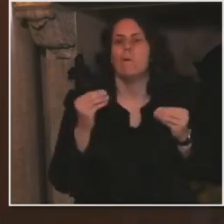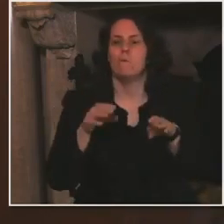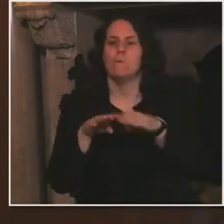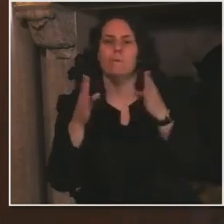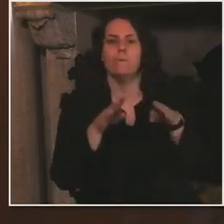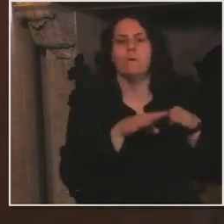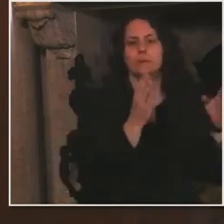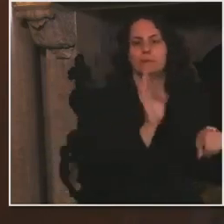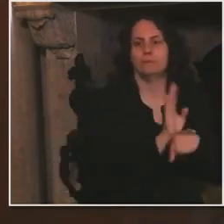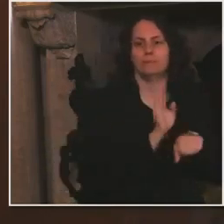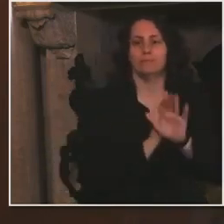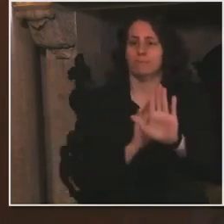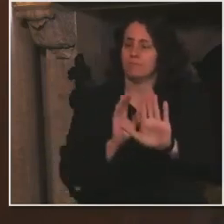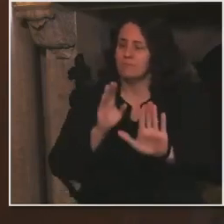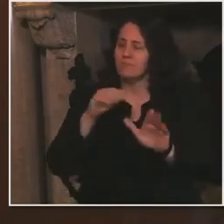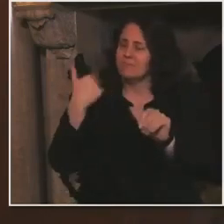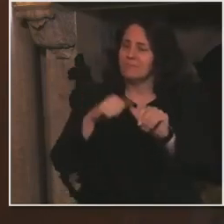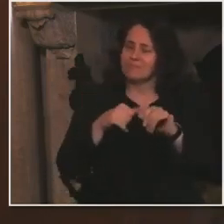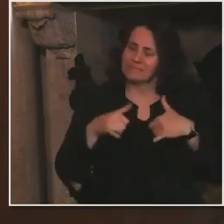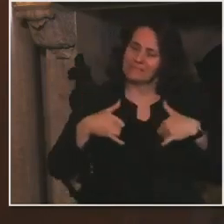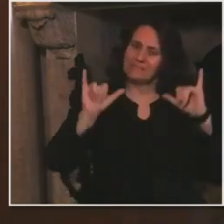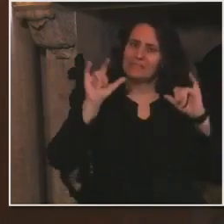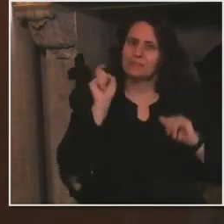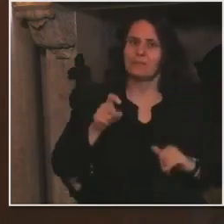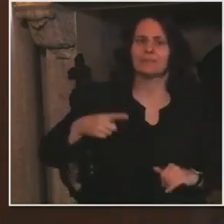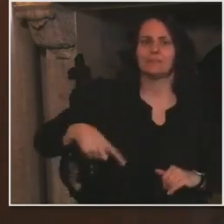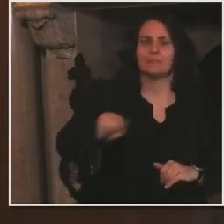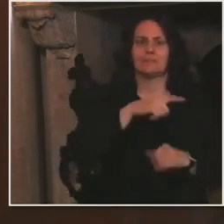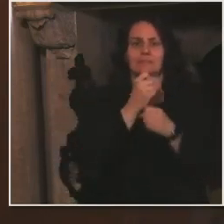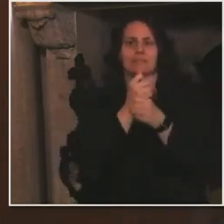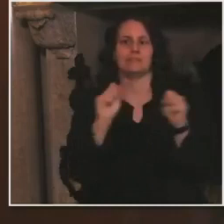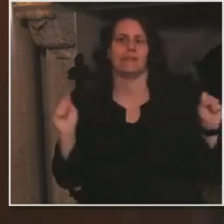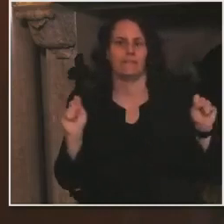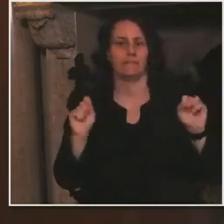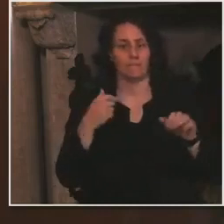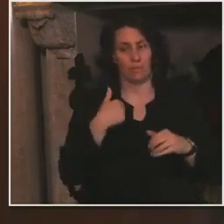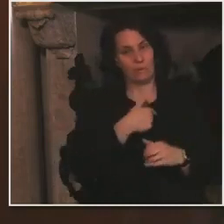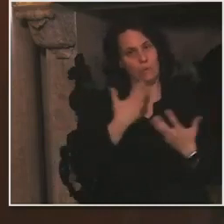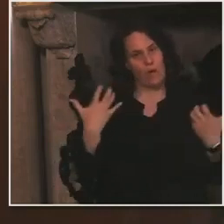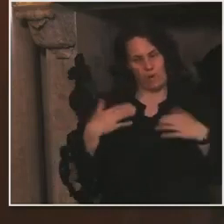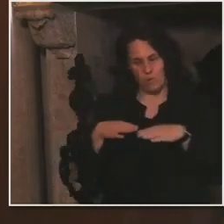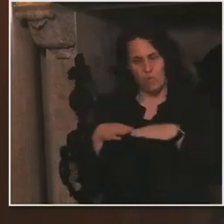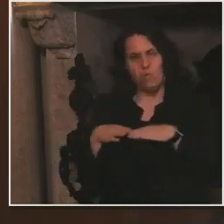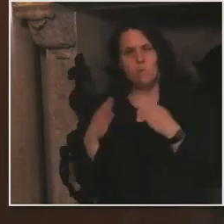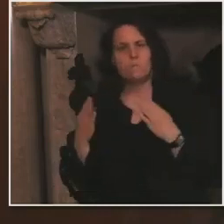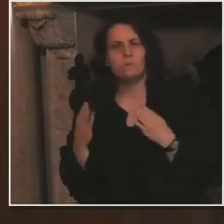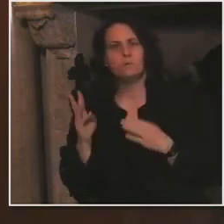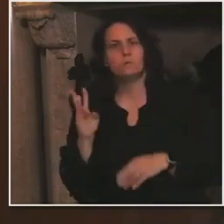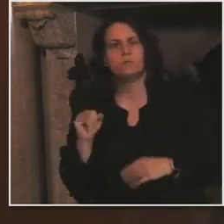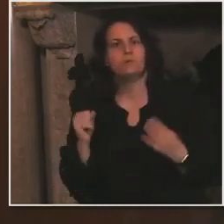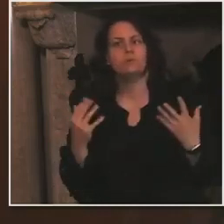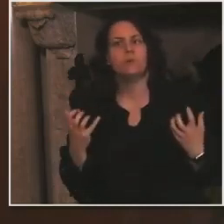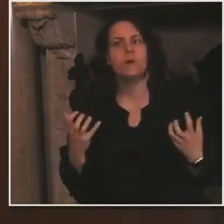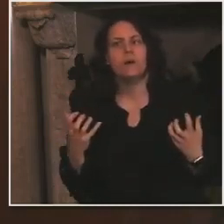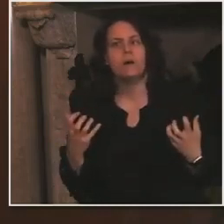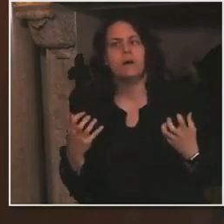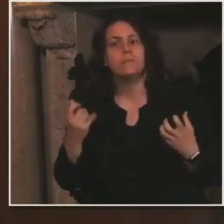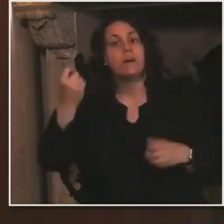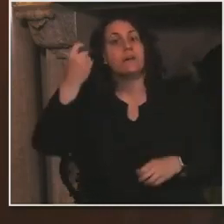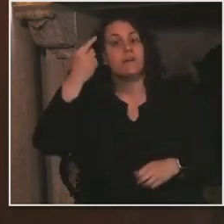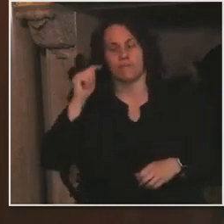mailings, curbside pickup, or drop-off, we still need you to help us make sure that our workers and folks across our state